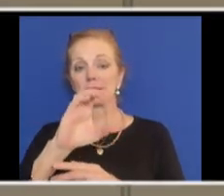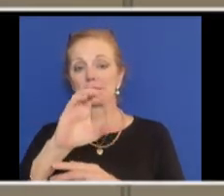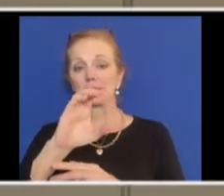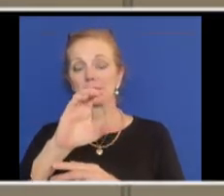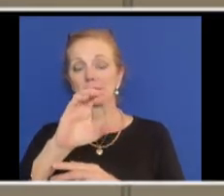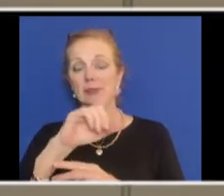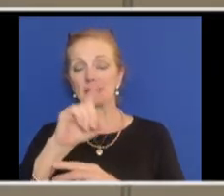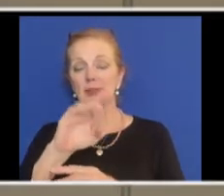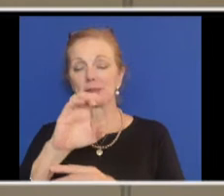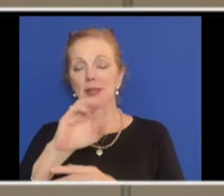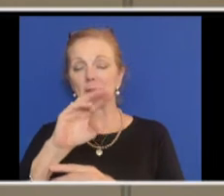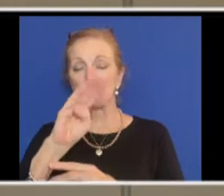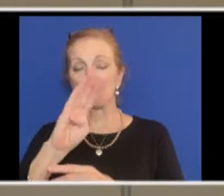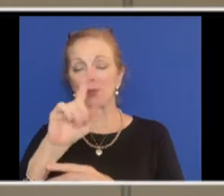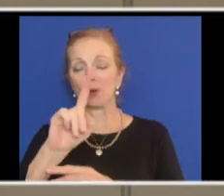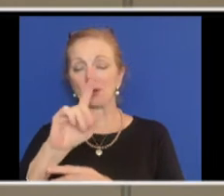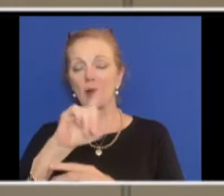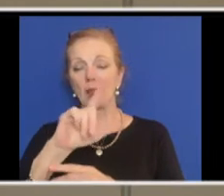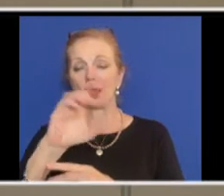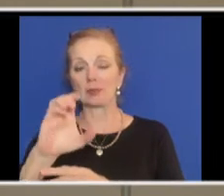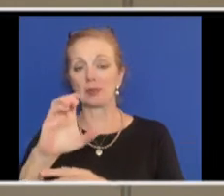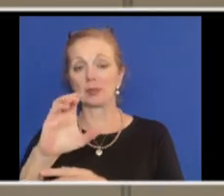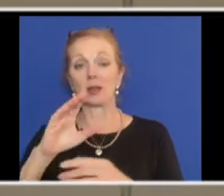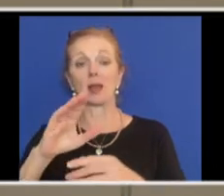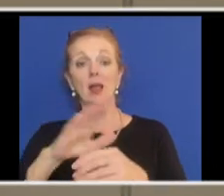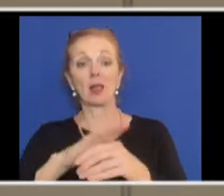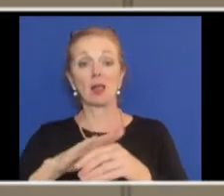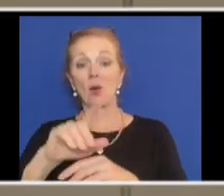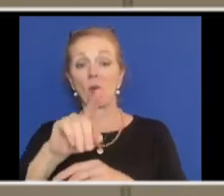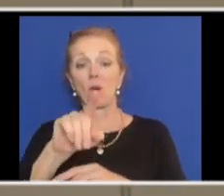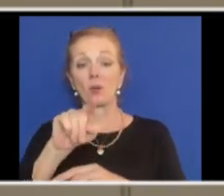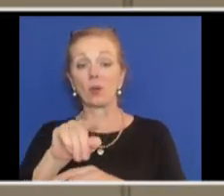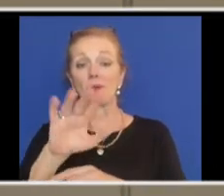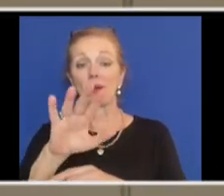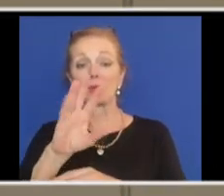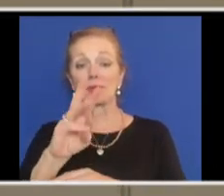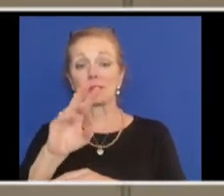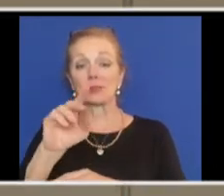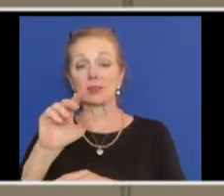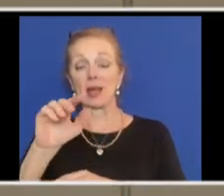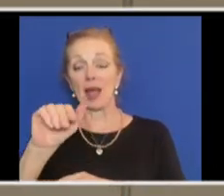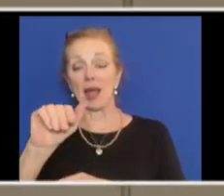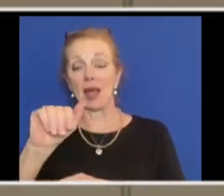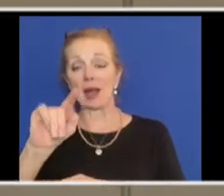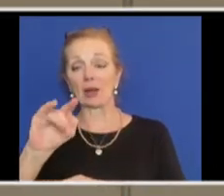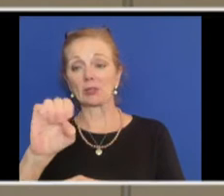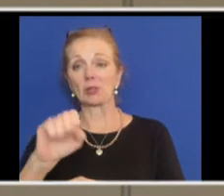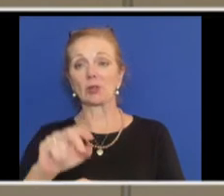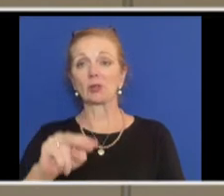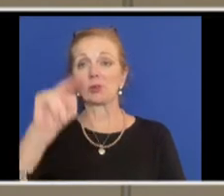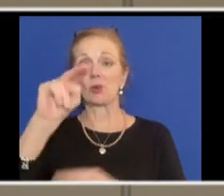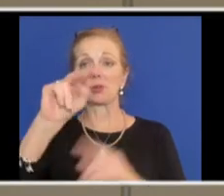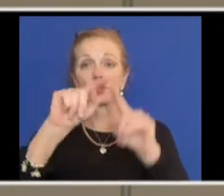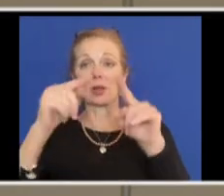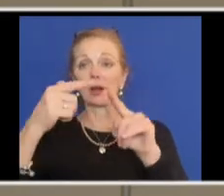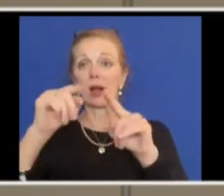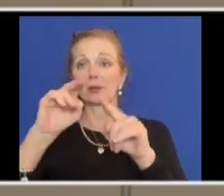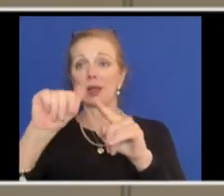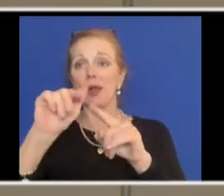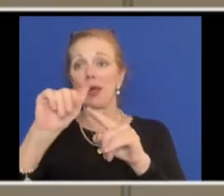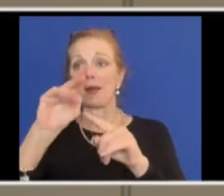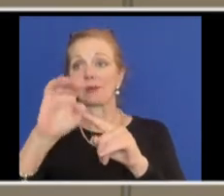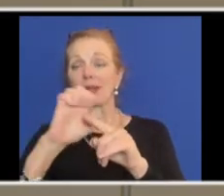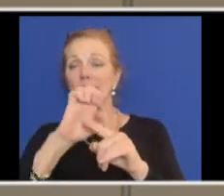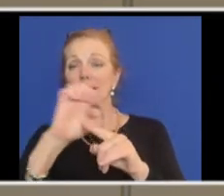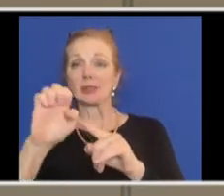LLC located on approximately 1.56 Acres on the north side of gondola Avenue East of West Sugar